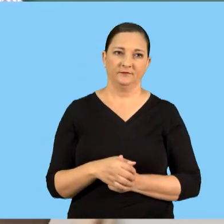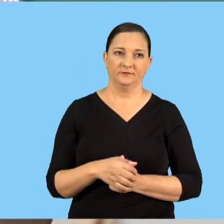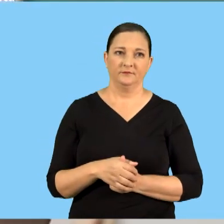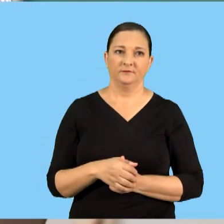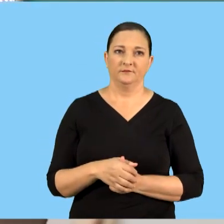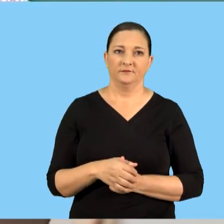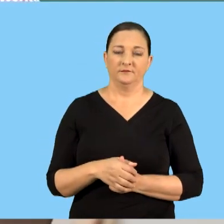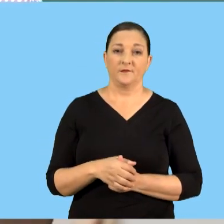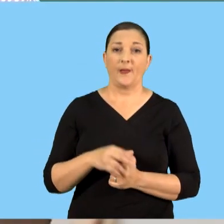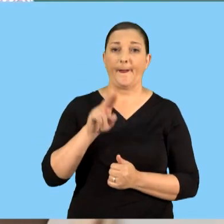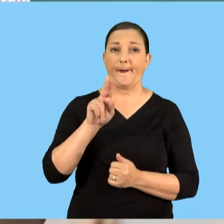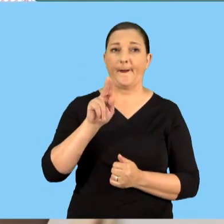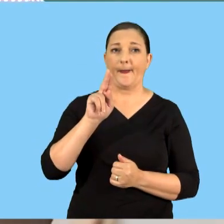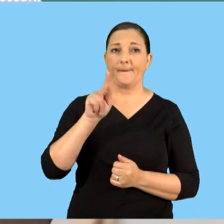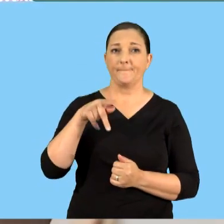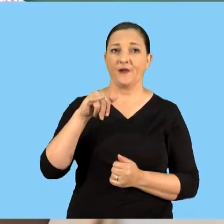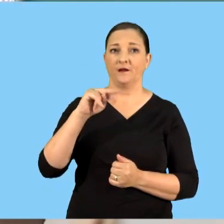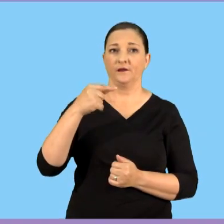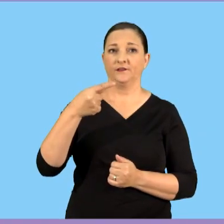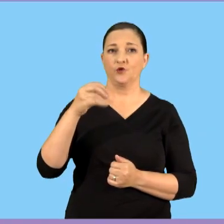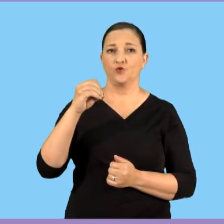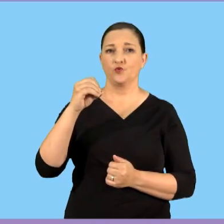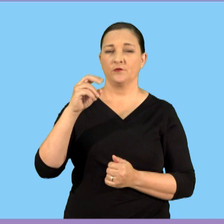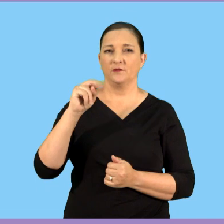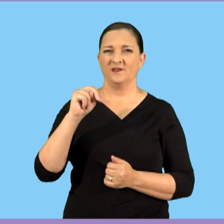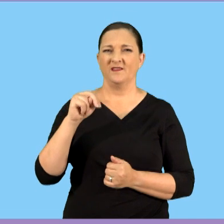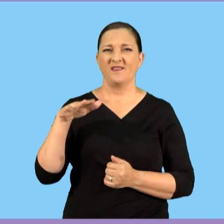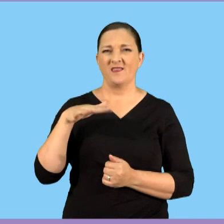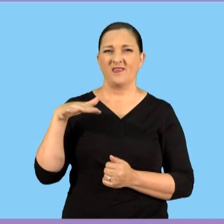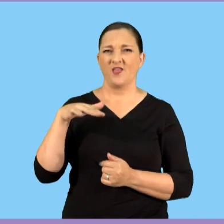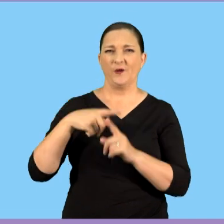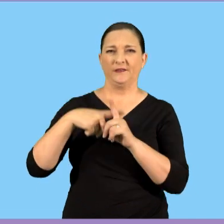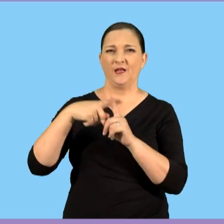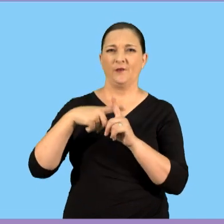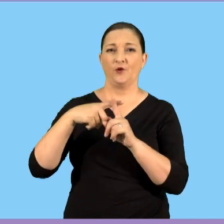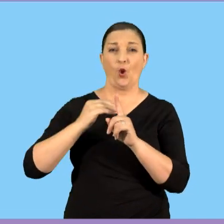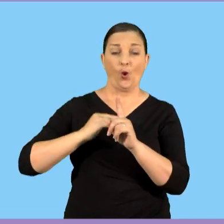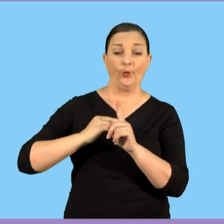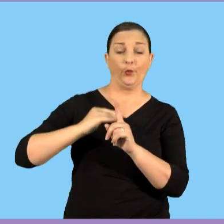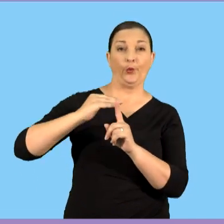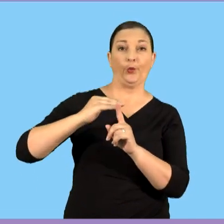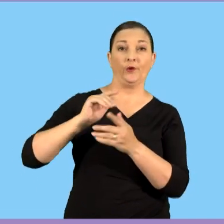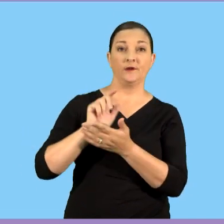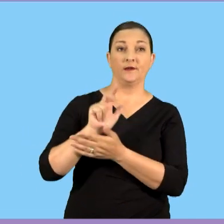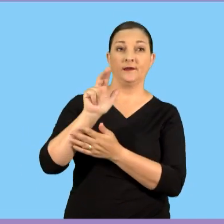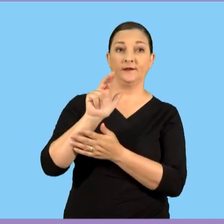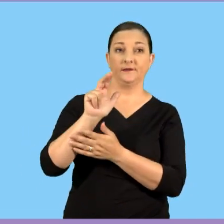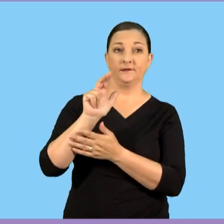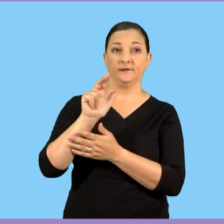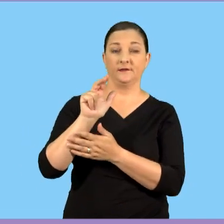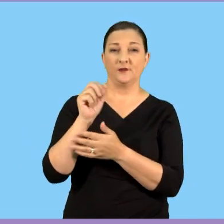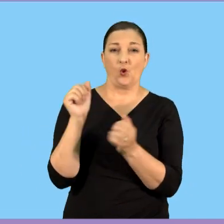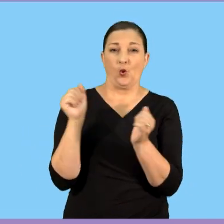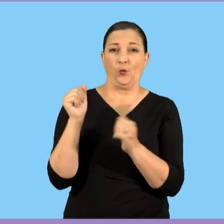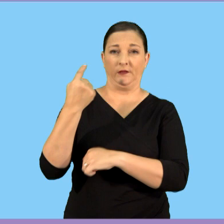Let's move on to our last example, and it reads there. On a winter's day in Uppington, the temperature rose by 18 degrees